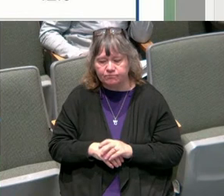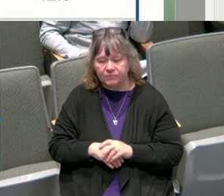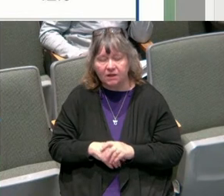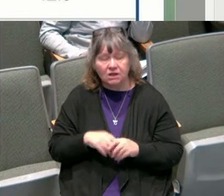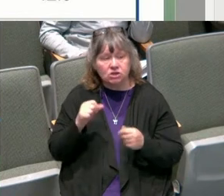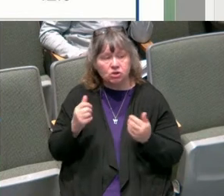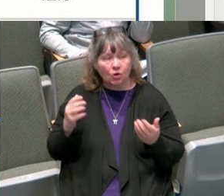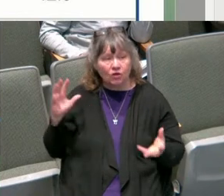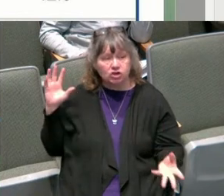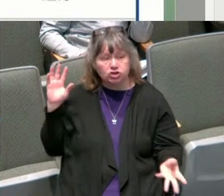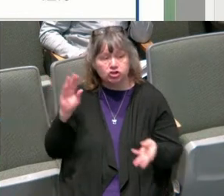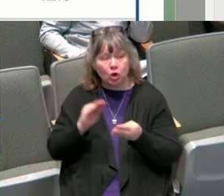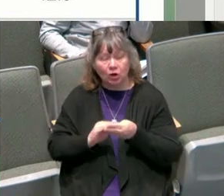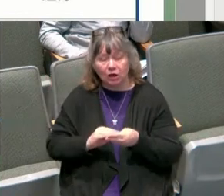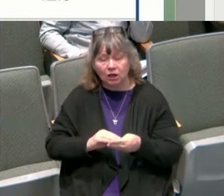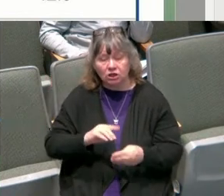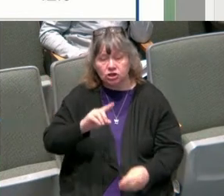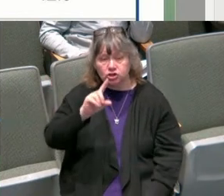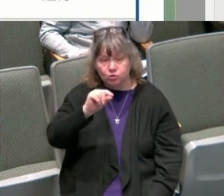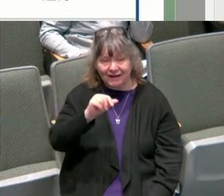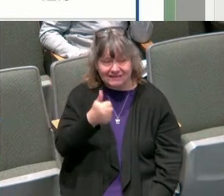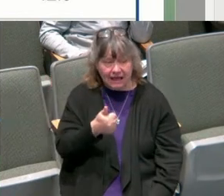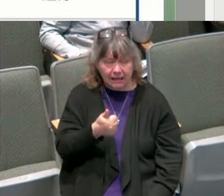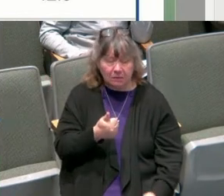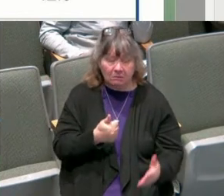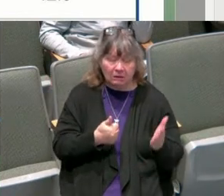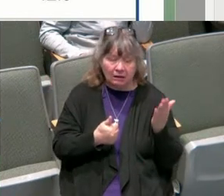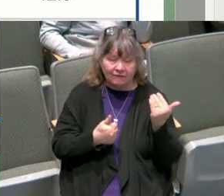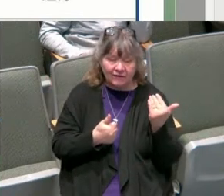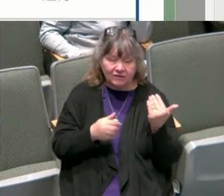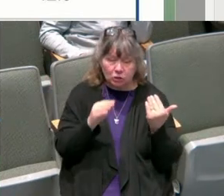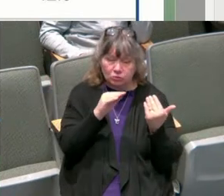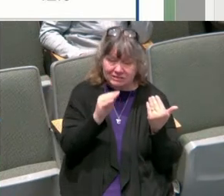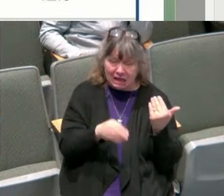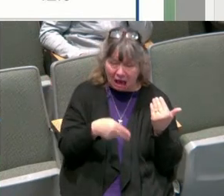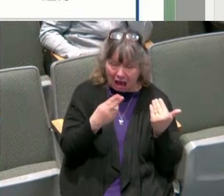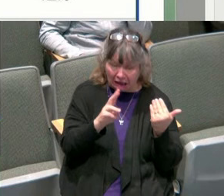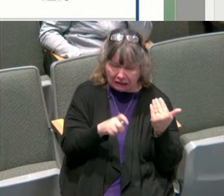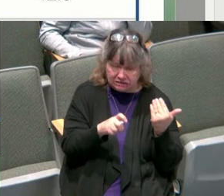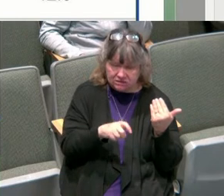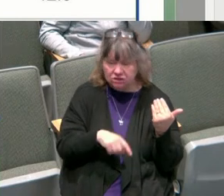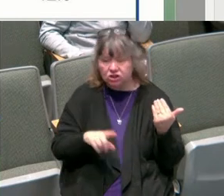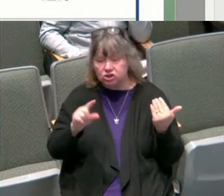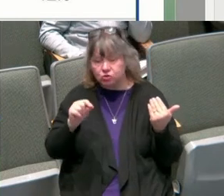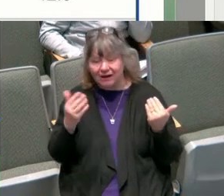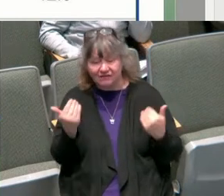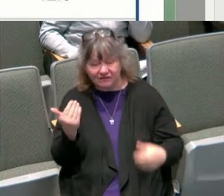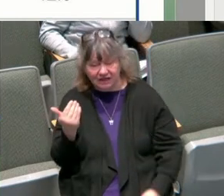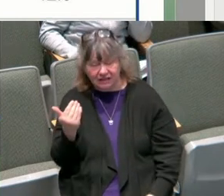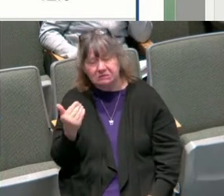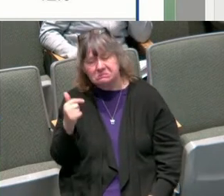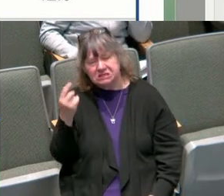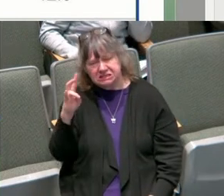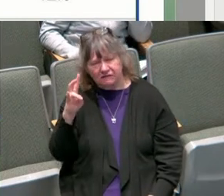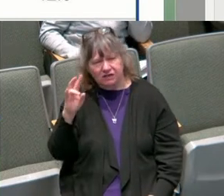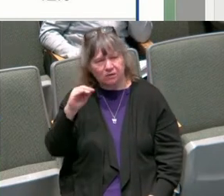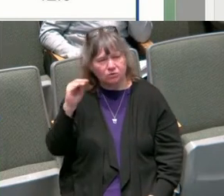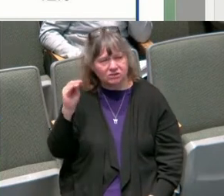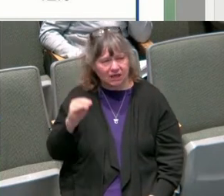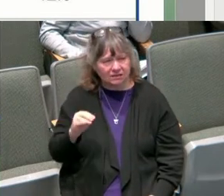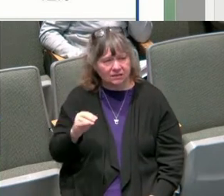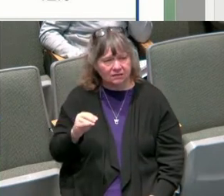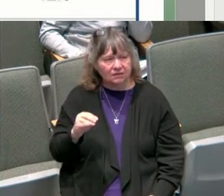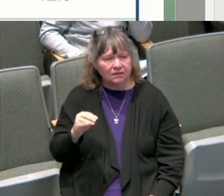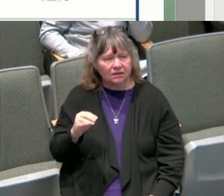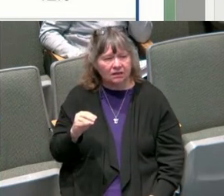so the total in 2010 we were at about 15 percent High needs kids in 2015 we were at about 17 percent High